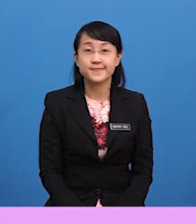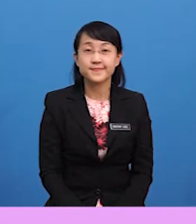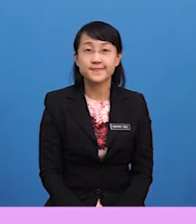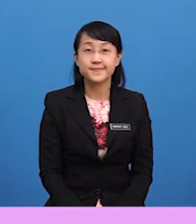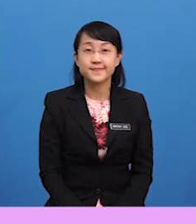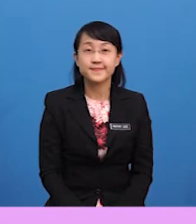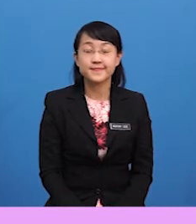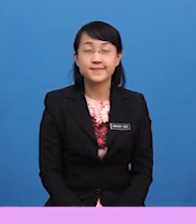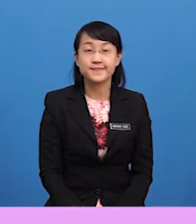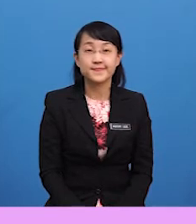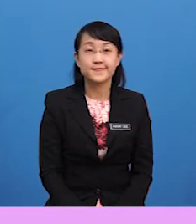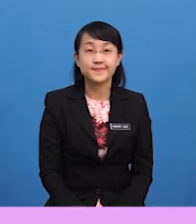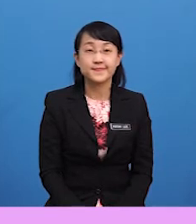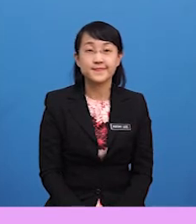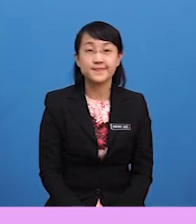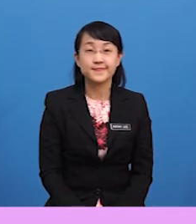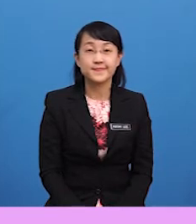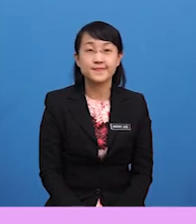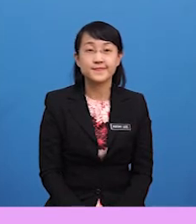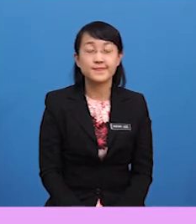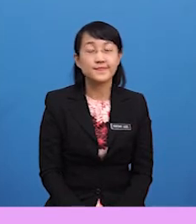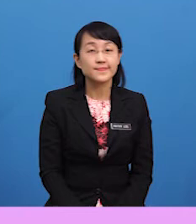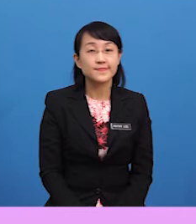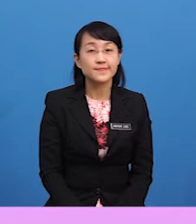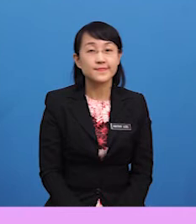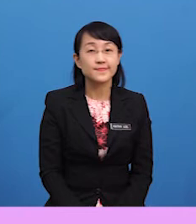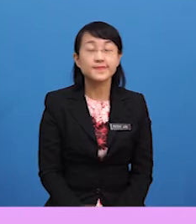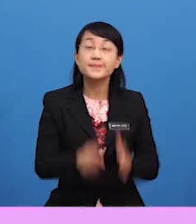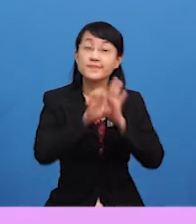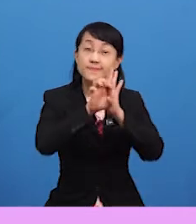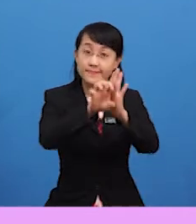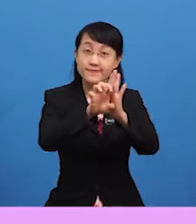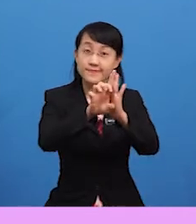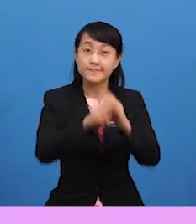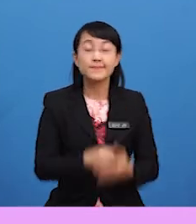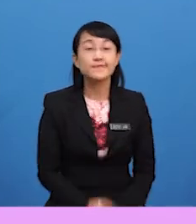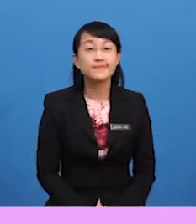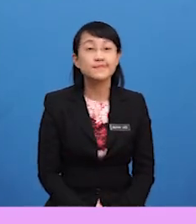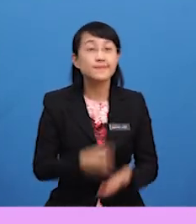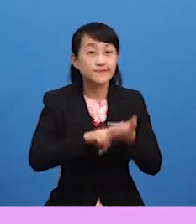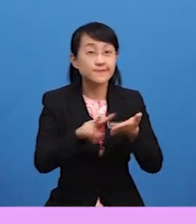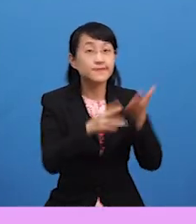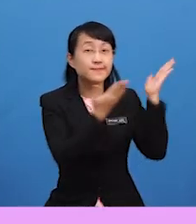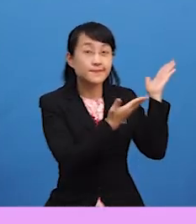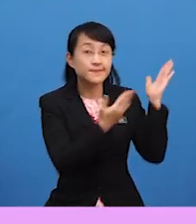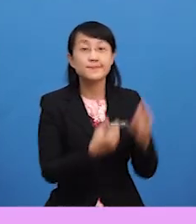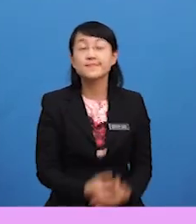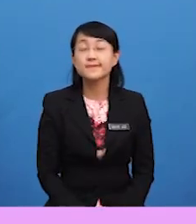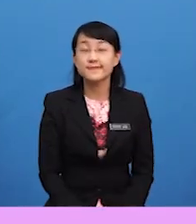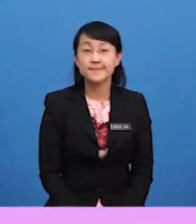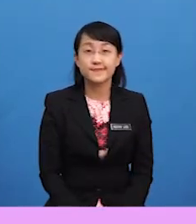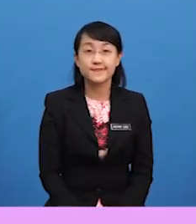people that they can choose one of two items. For example, you can either have